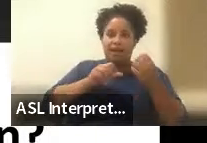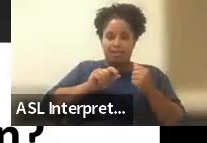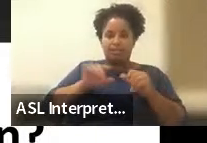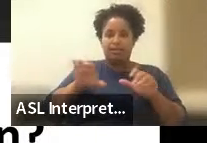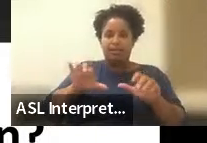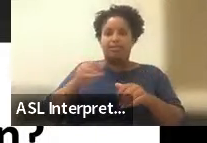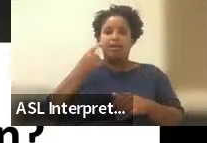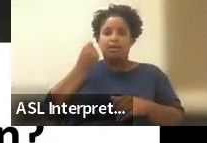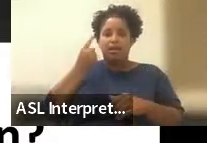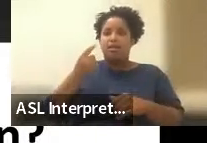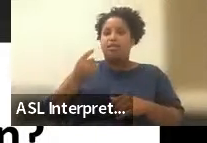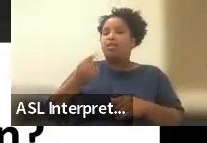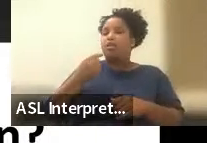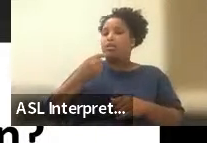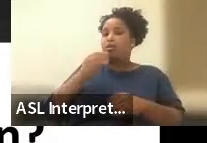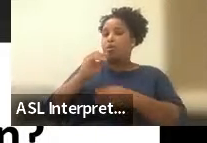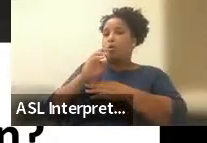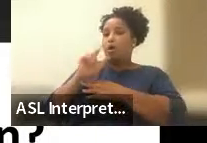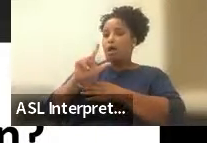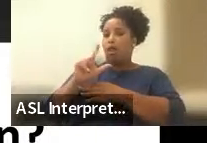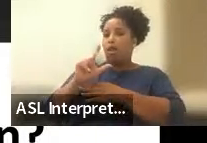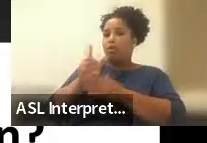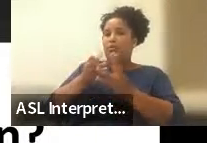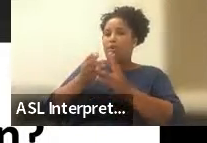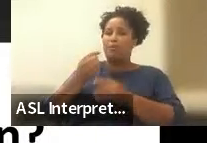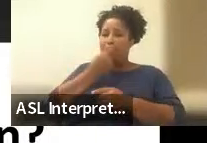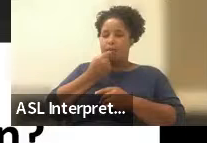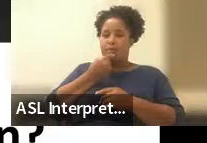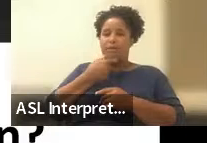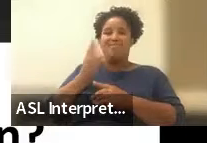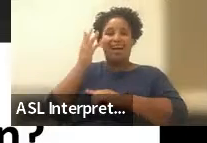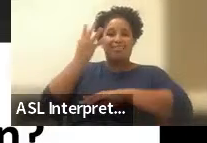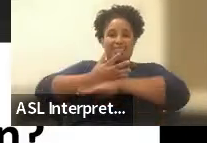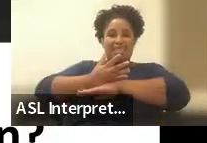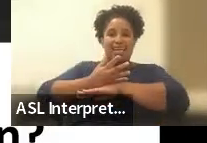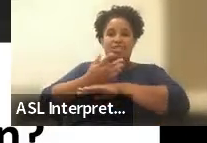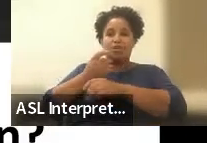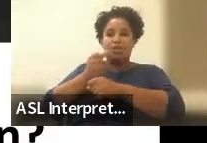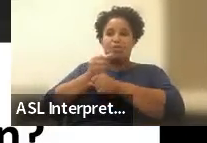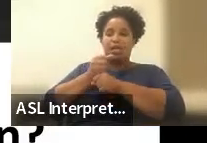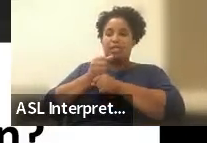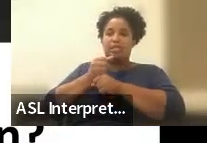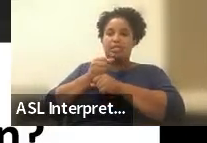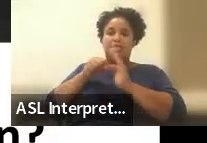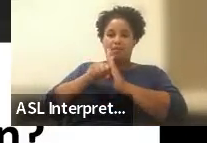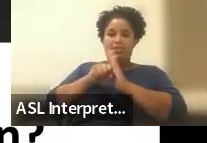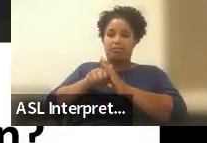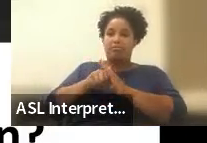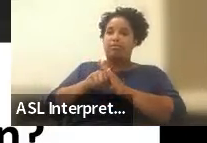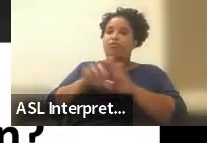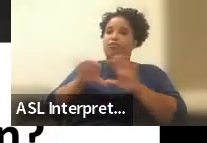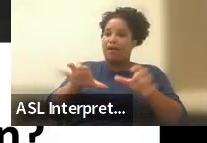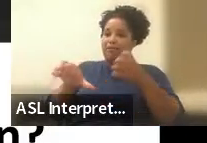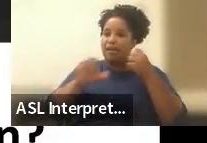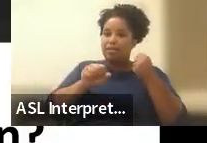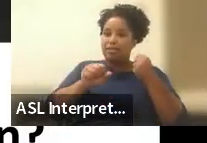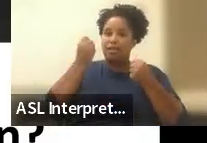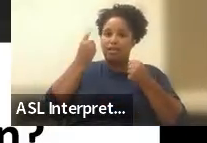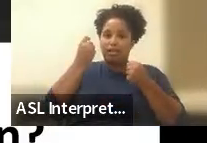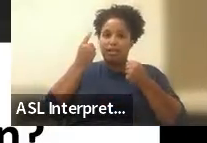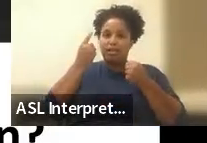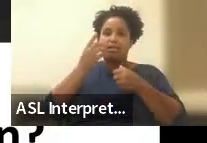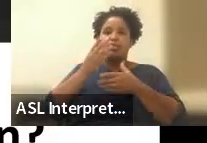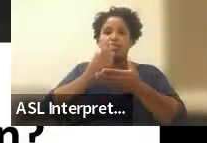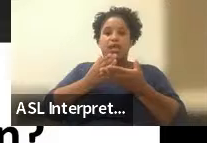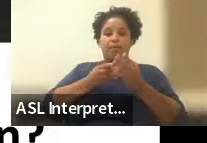the oral treatments must be given within 5 days of the onset of symptoms. And then there's also treatments that must be given